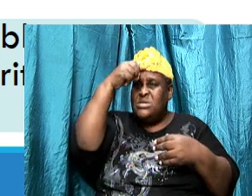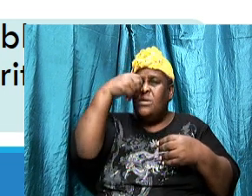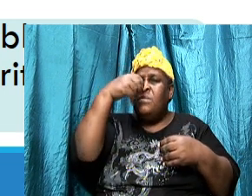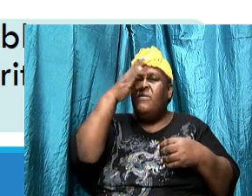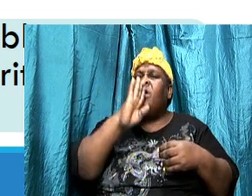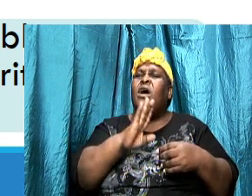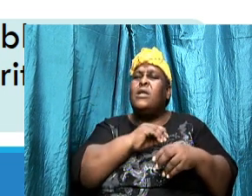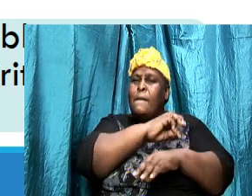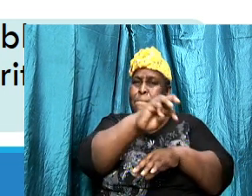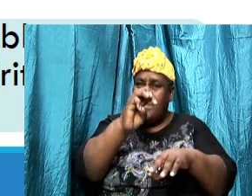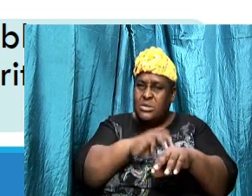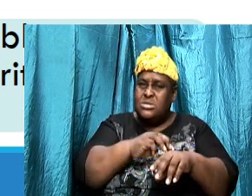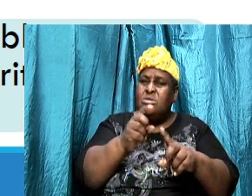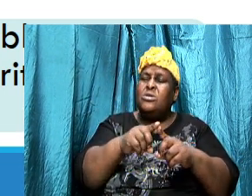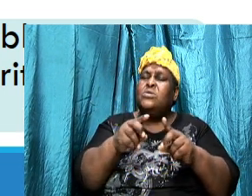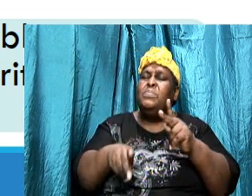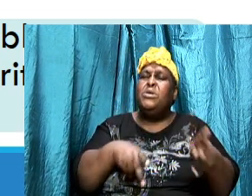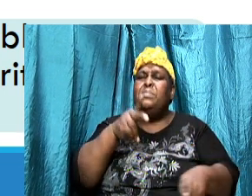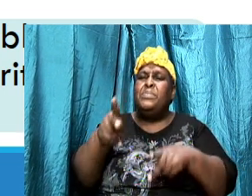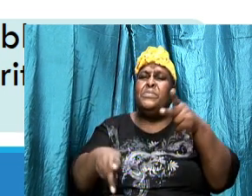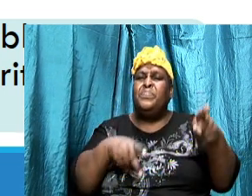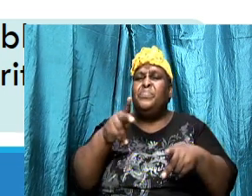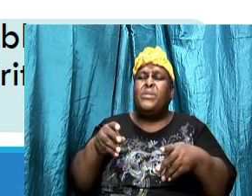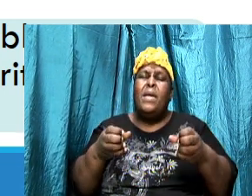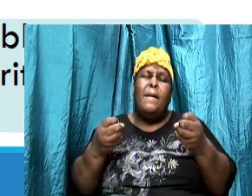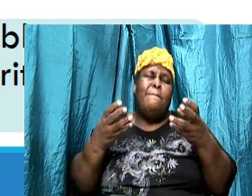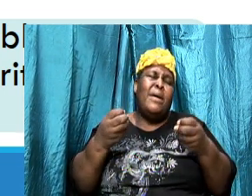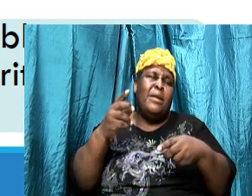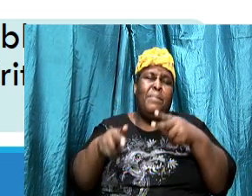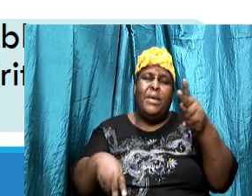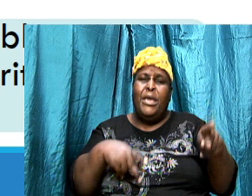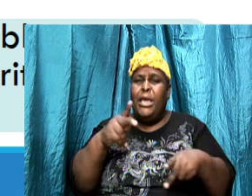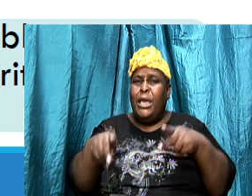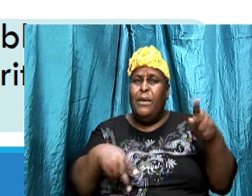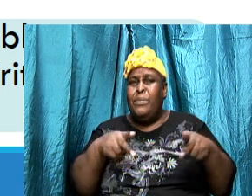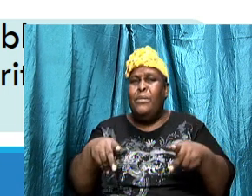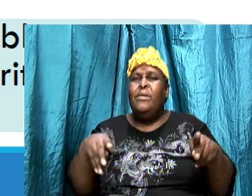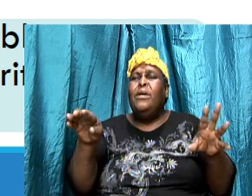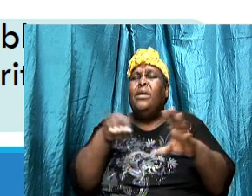minister unto people. And it is said that a lot of people that is involved in